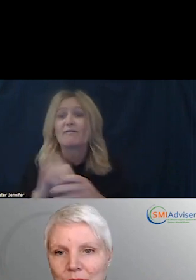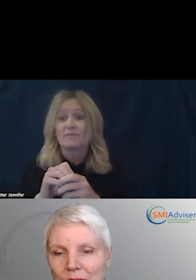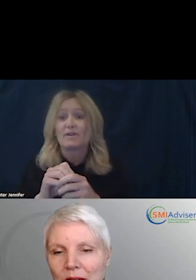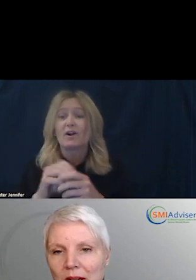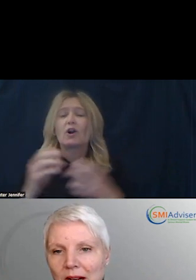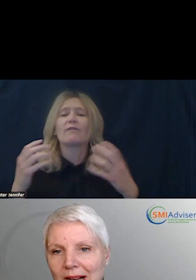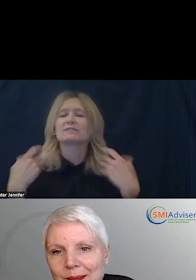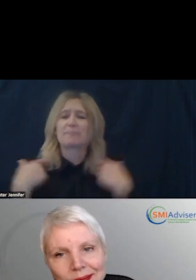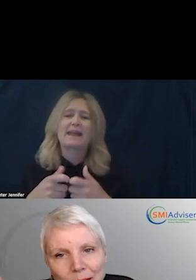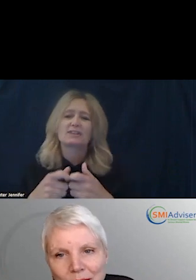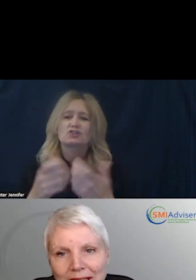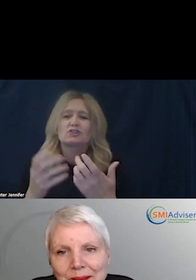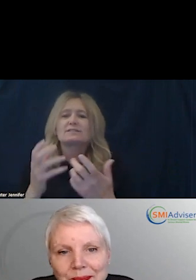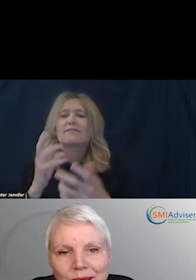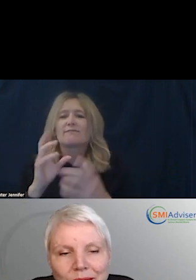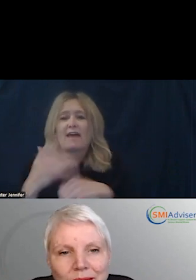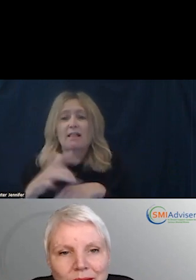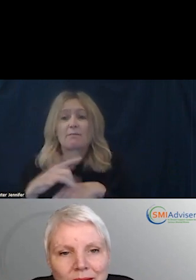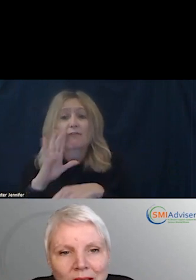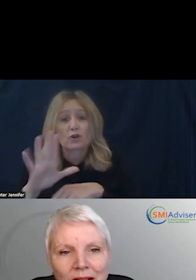for your community.